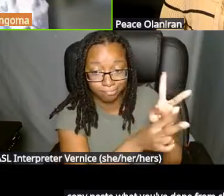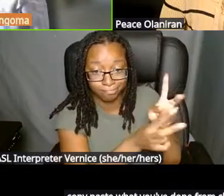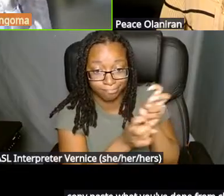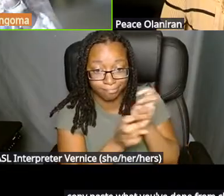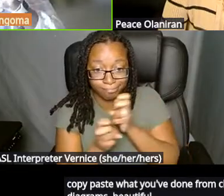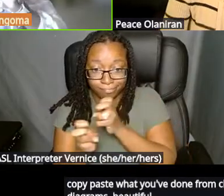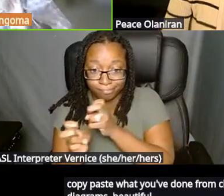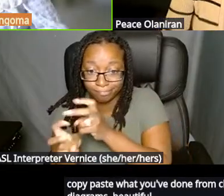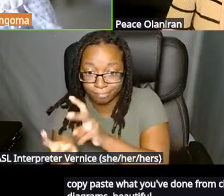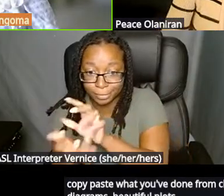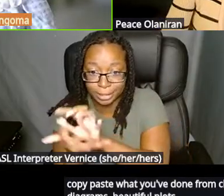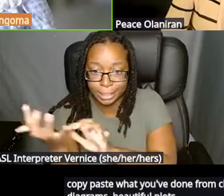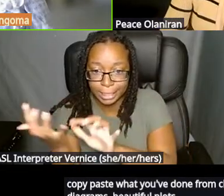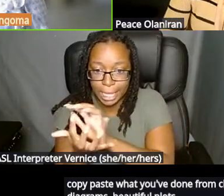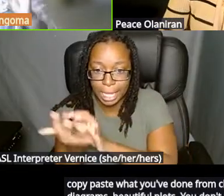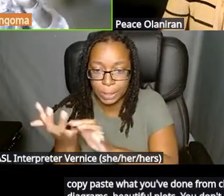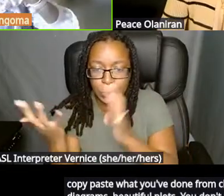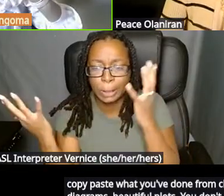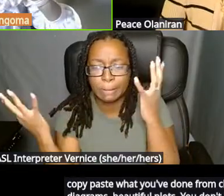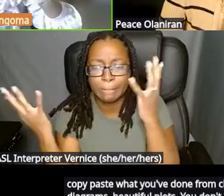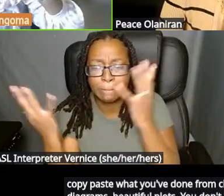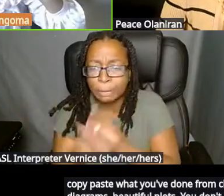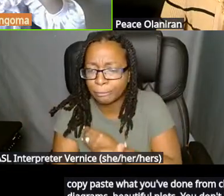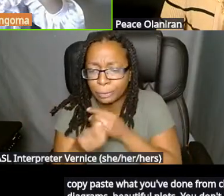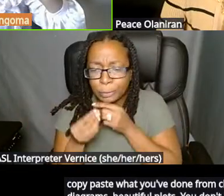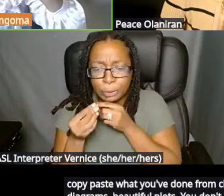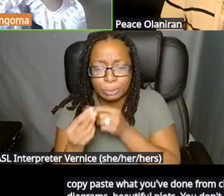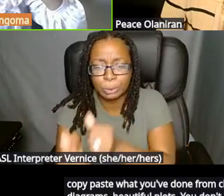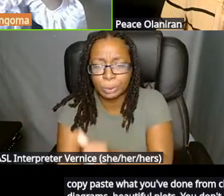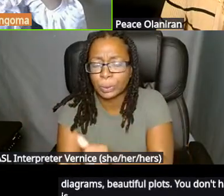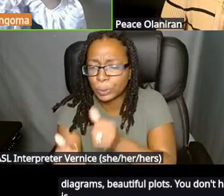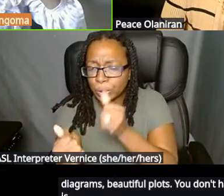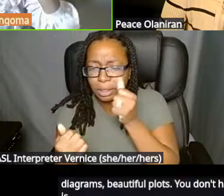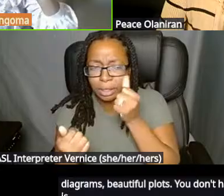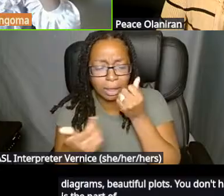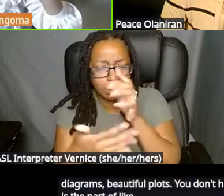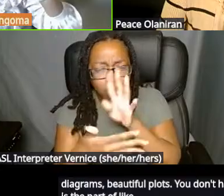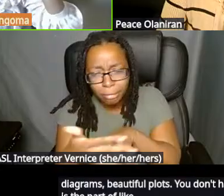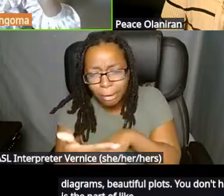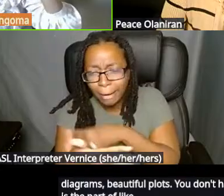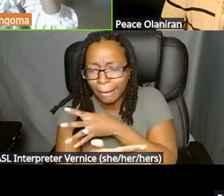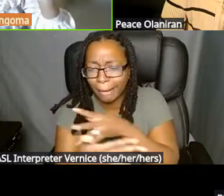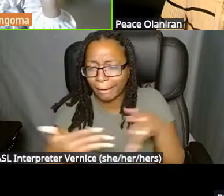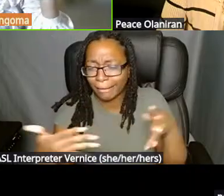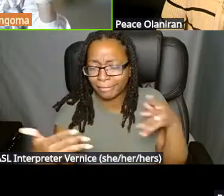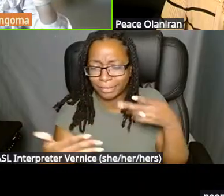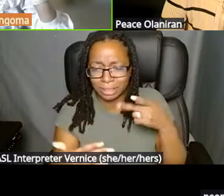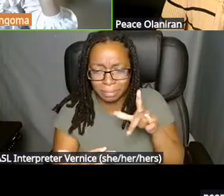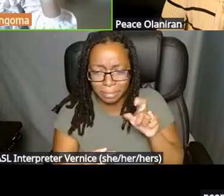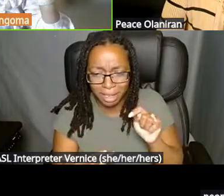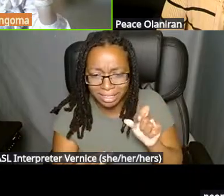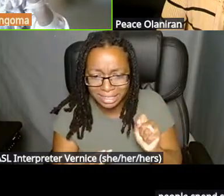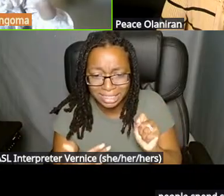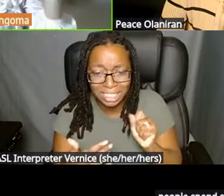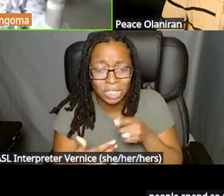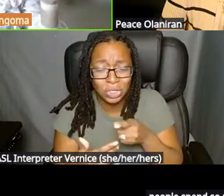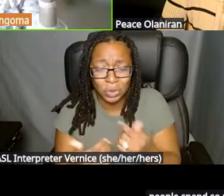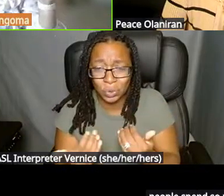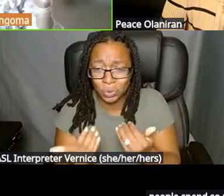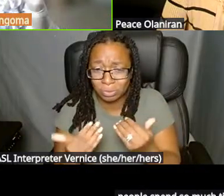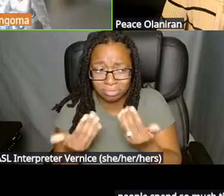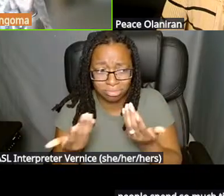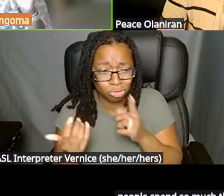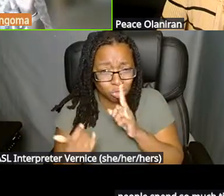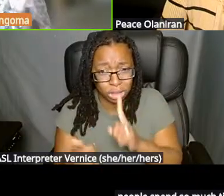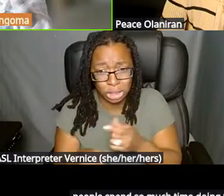diagrams, beautiful plots. You don't have to worry about that anymore. So that is a part of like people would spend so much time doing that at entry level. You don't have to do that